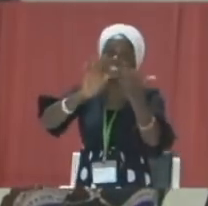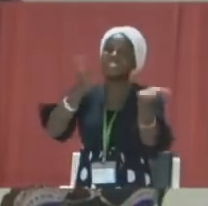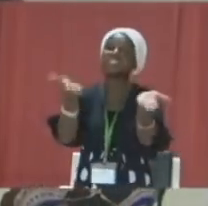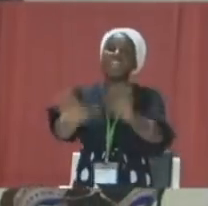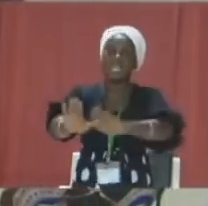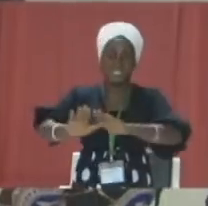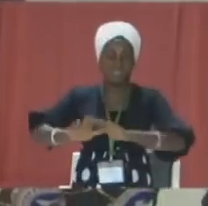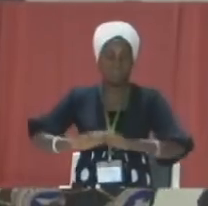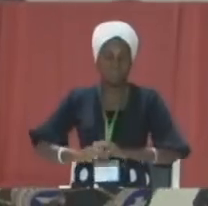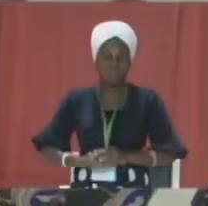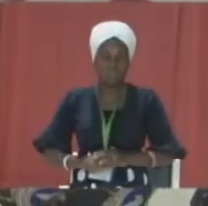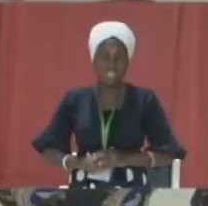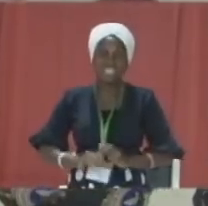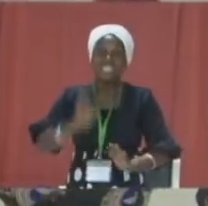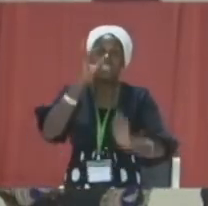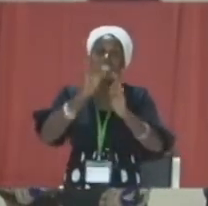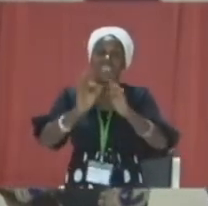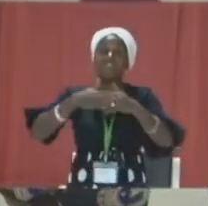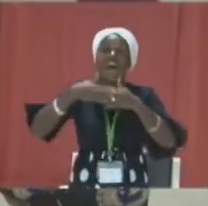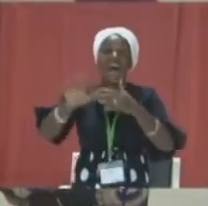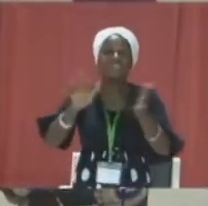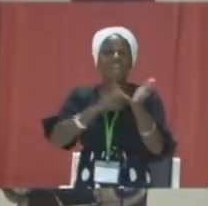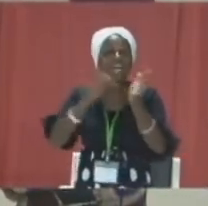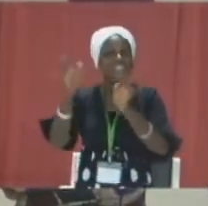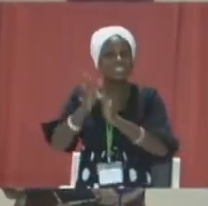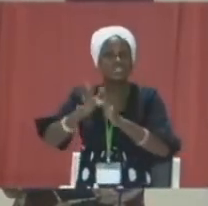If after Jesus has paid so much price,